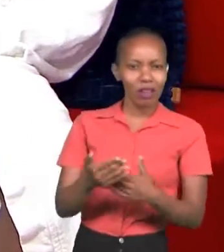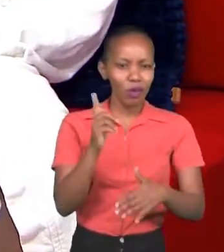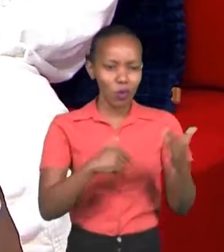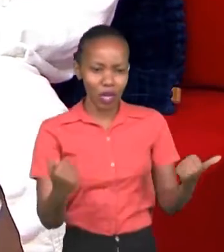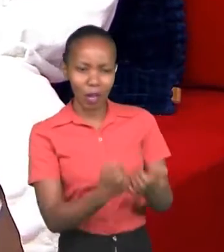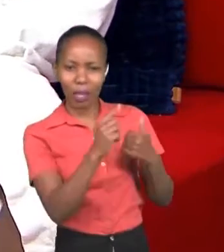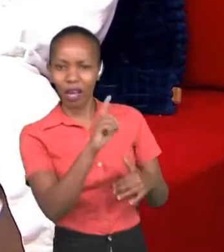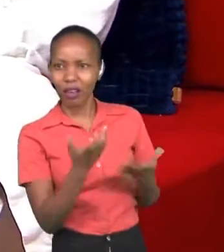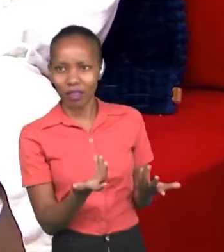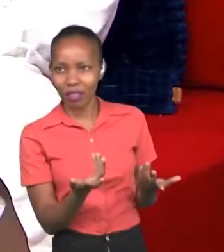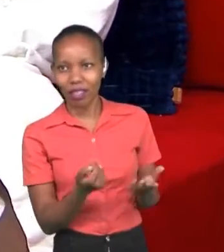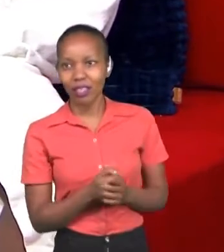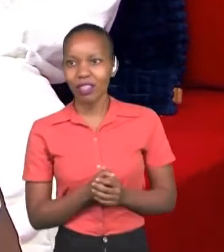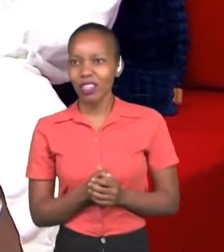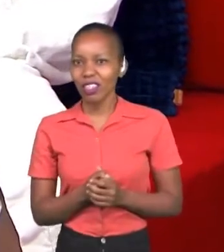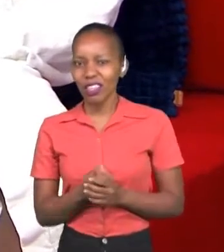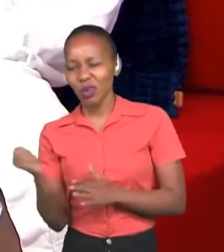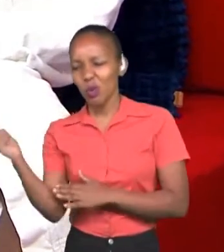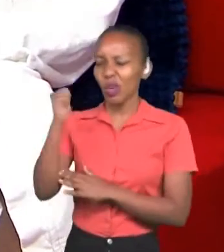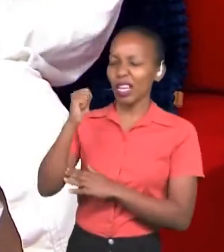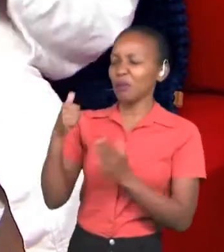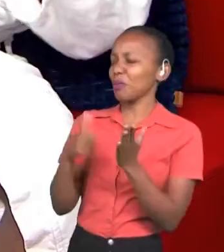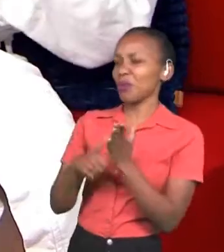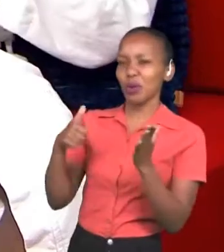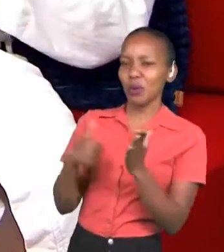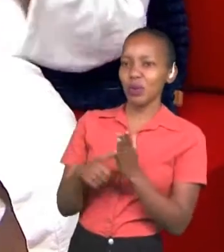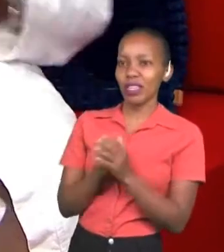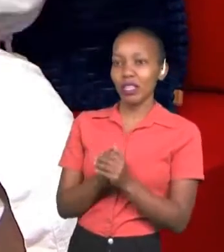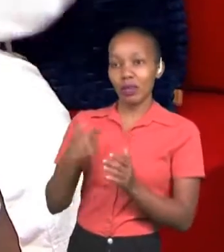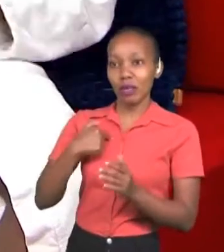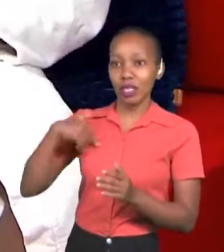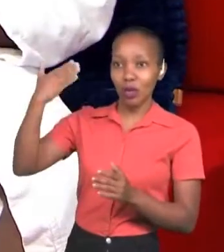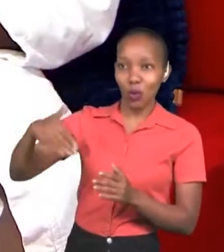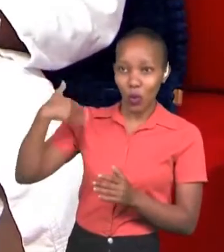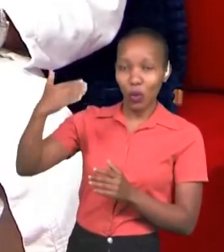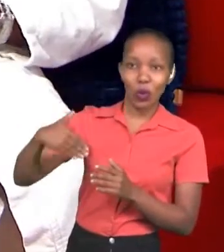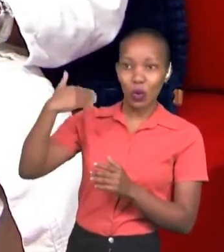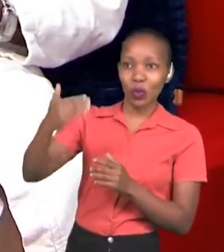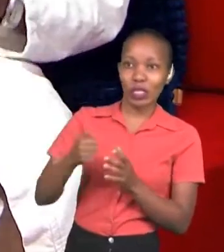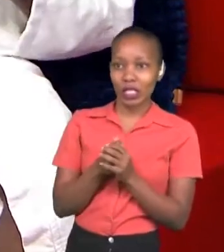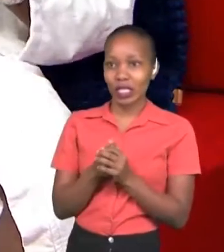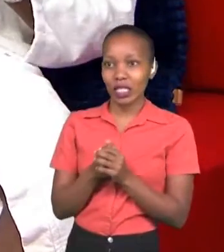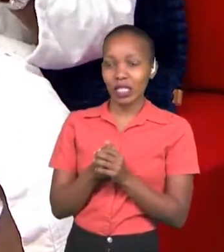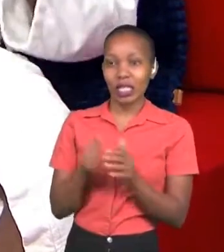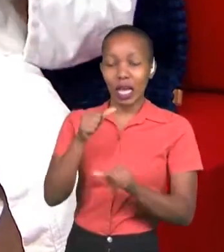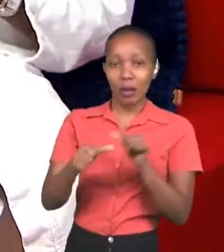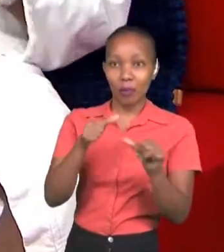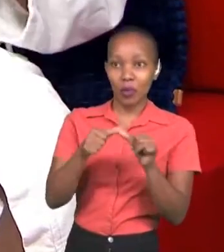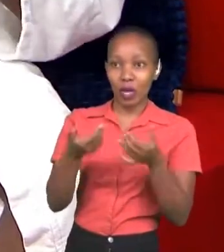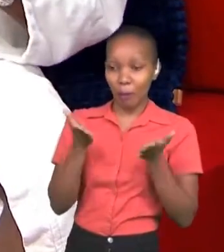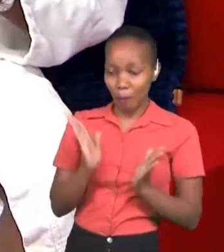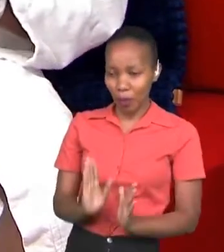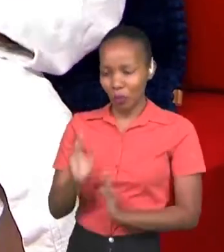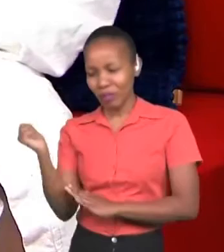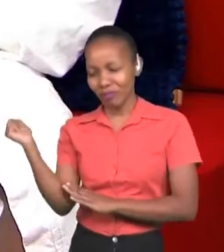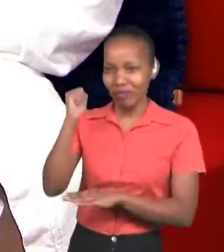happened? Yeah, we're not used to waking up this early. Okay. Yeah, well, I'm used to it. They're not used to it. But when it comes to someone being telling us to